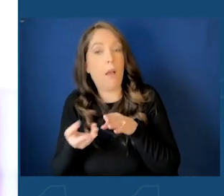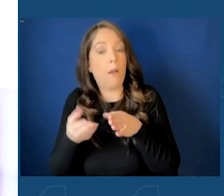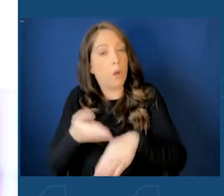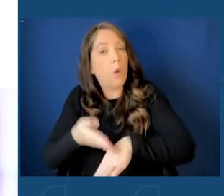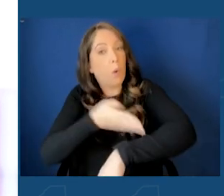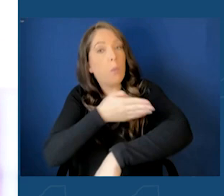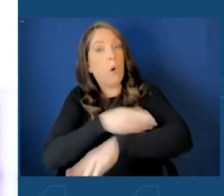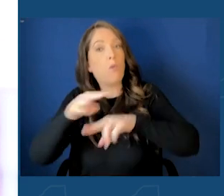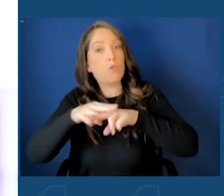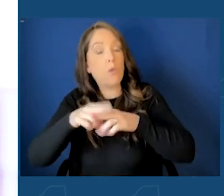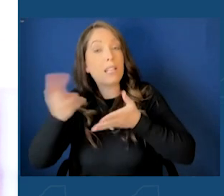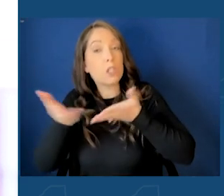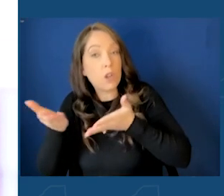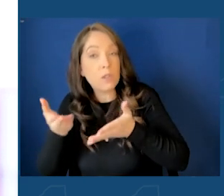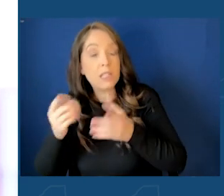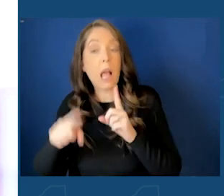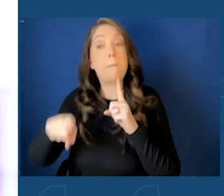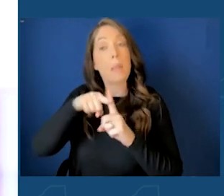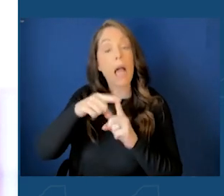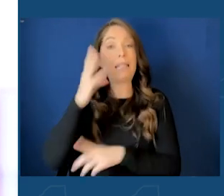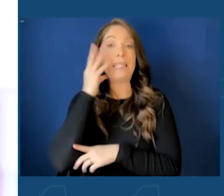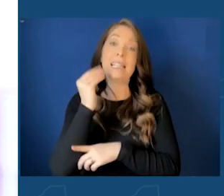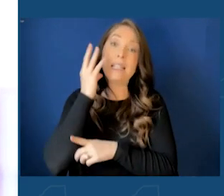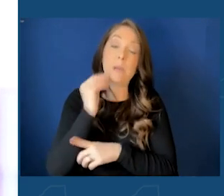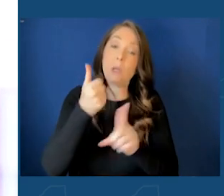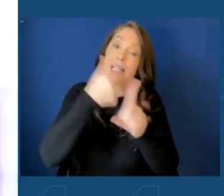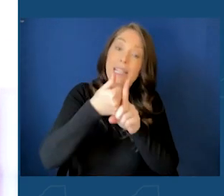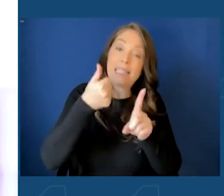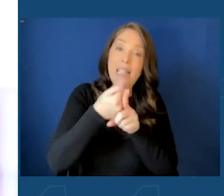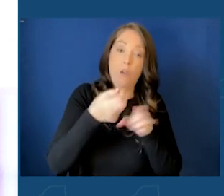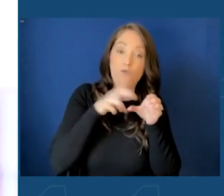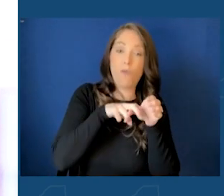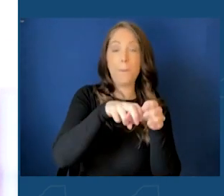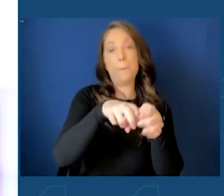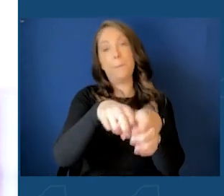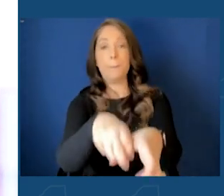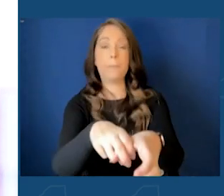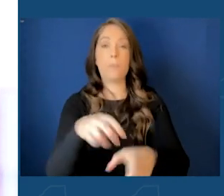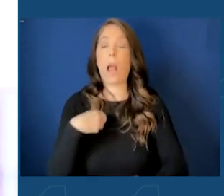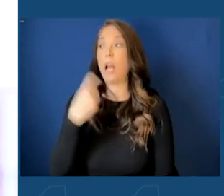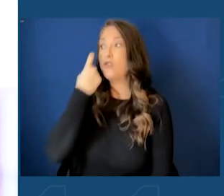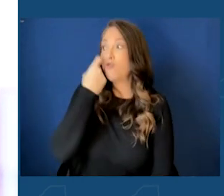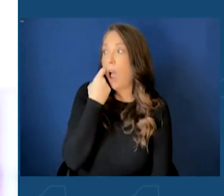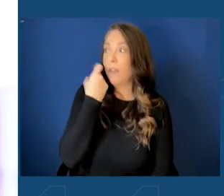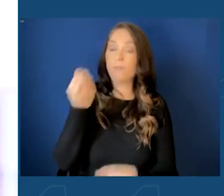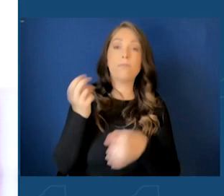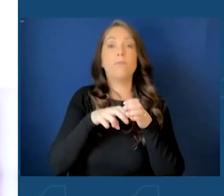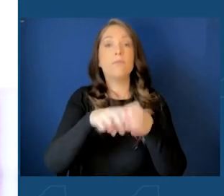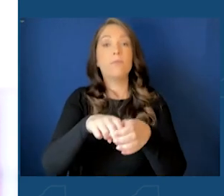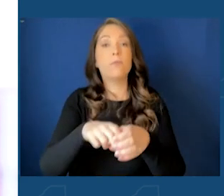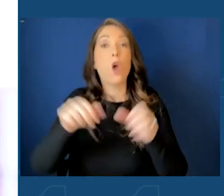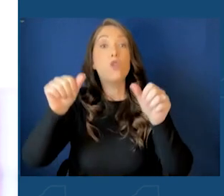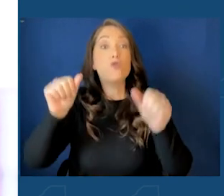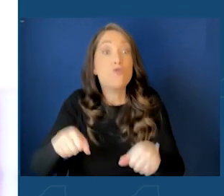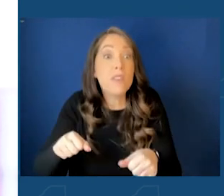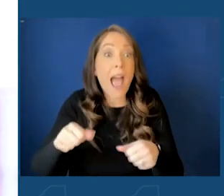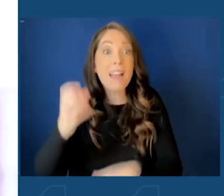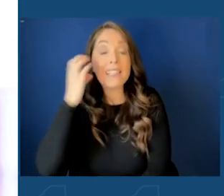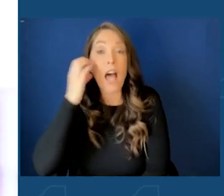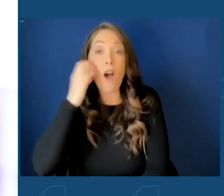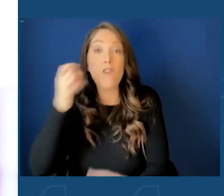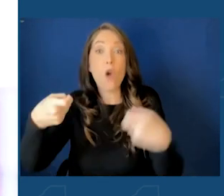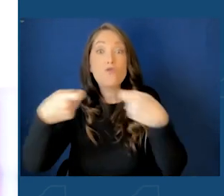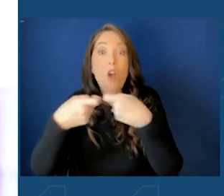trains themselves. I just rode one, and Robin and I were talking about the fact that you could actually charge your cell phone on the train, so you're not